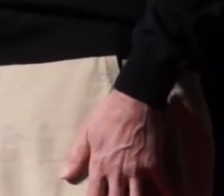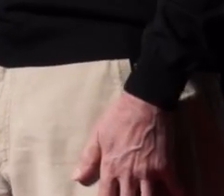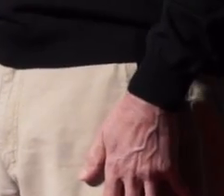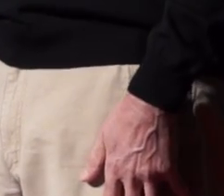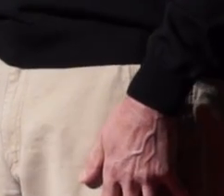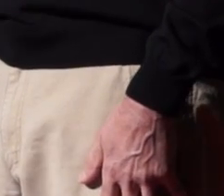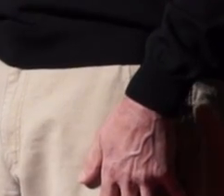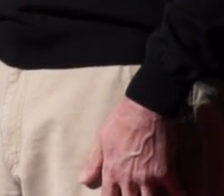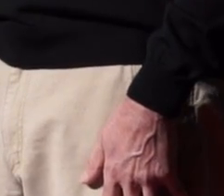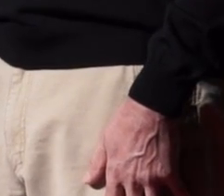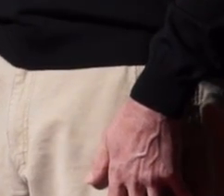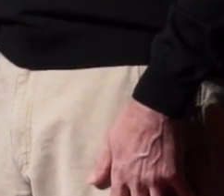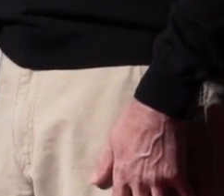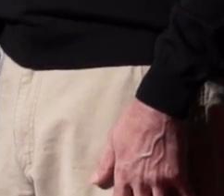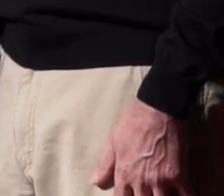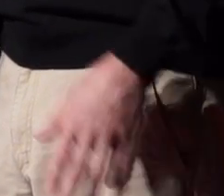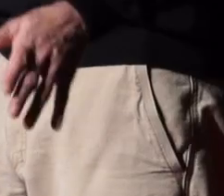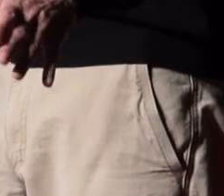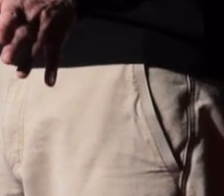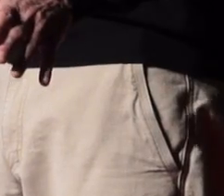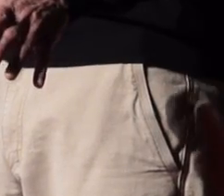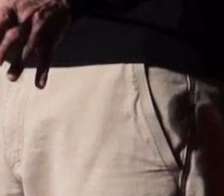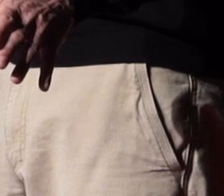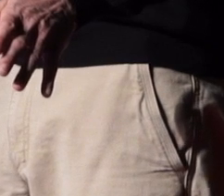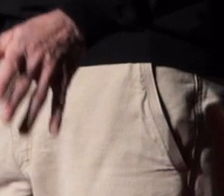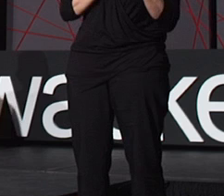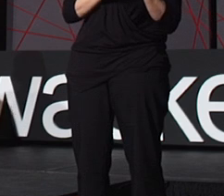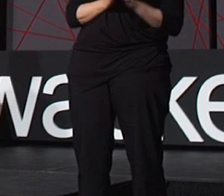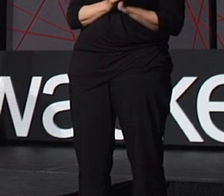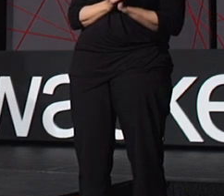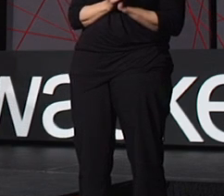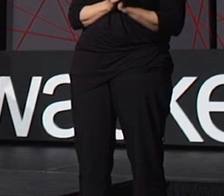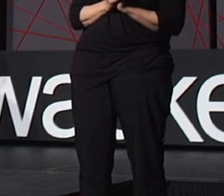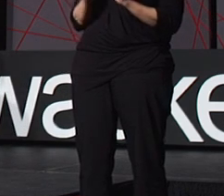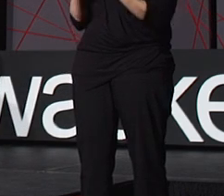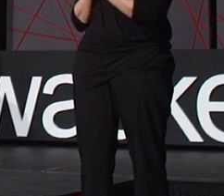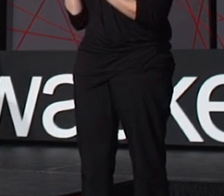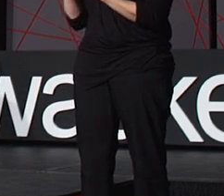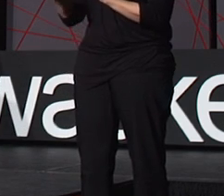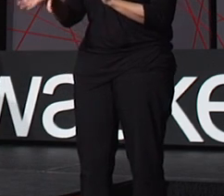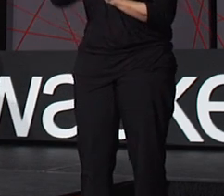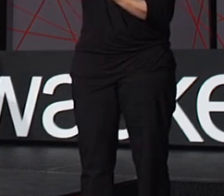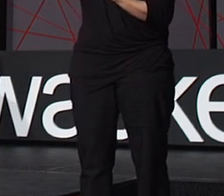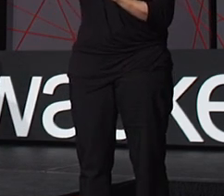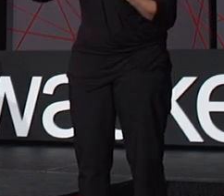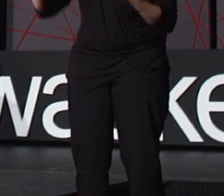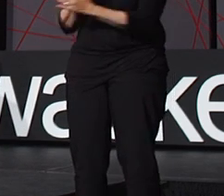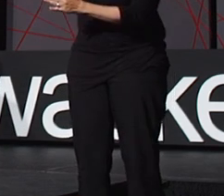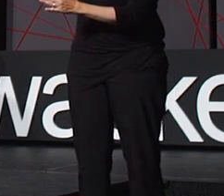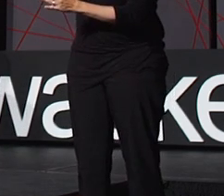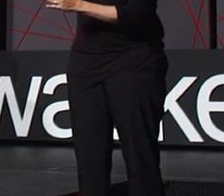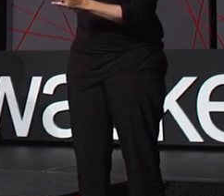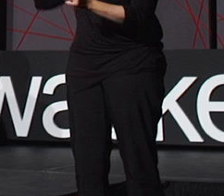So we can't search for it head on. So back to the important question. How do we make novel and transformational discoveries?